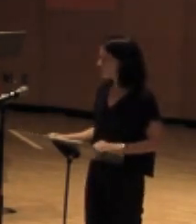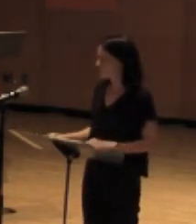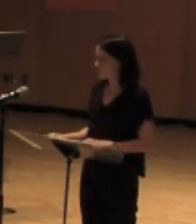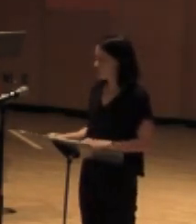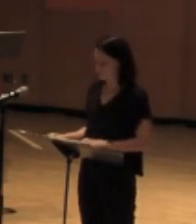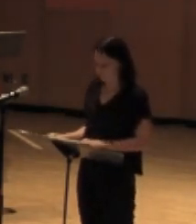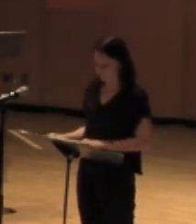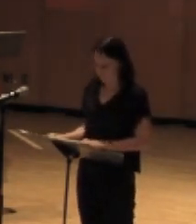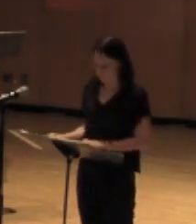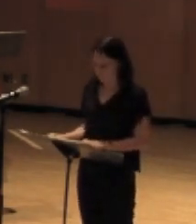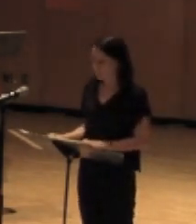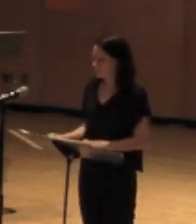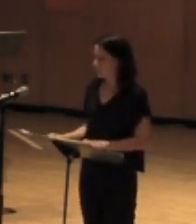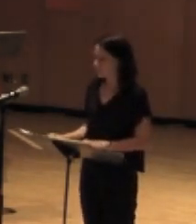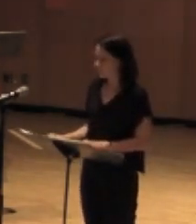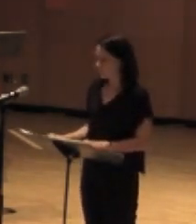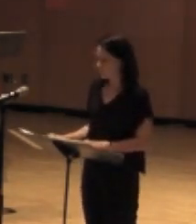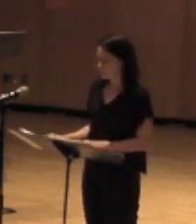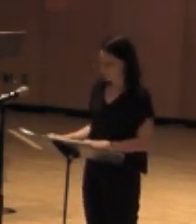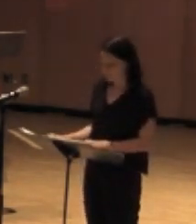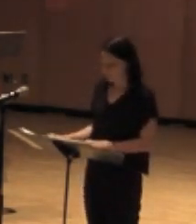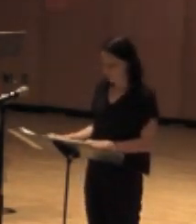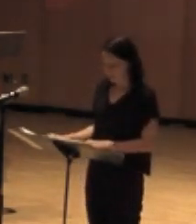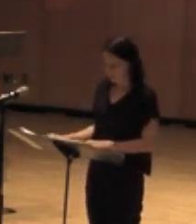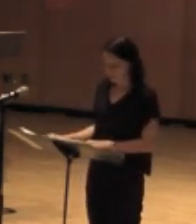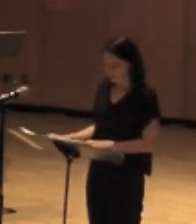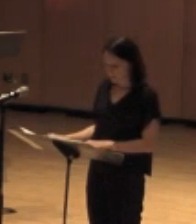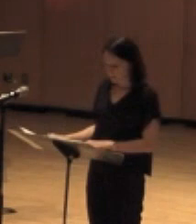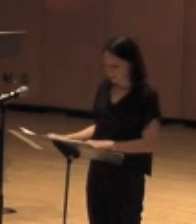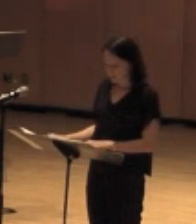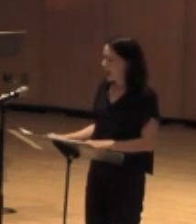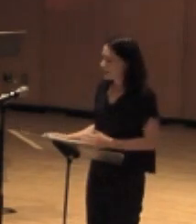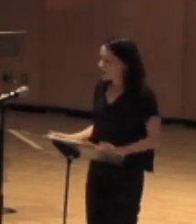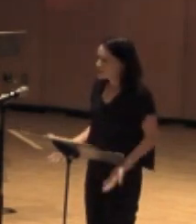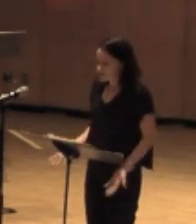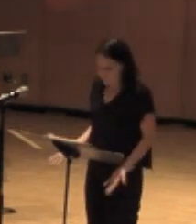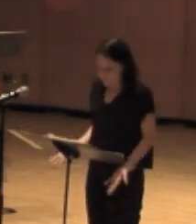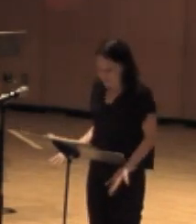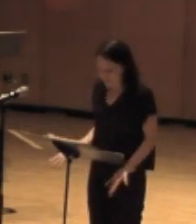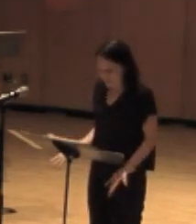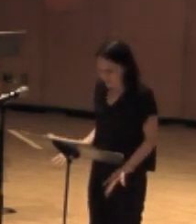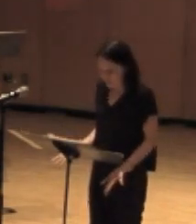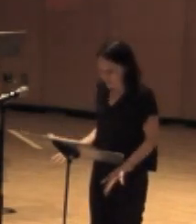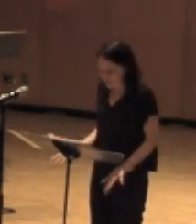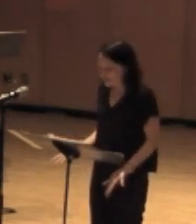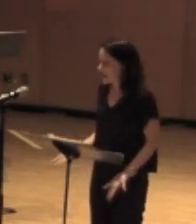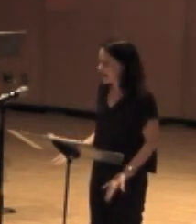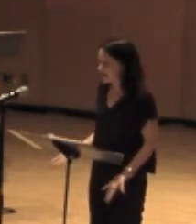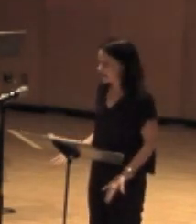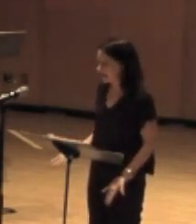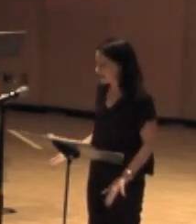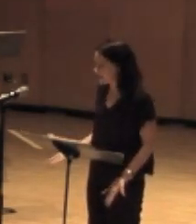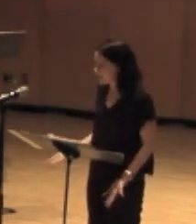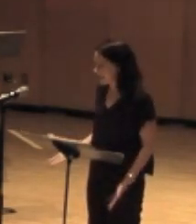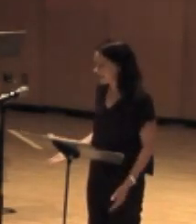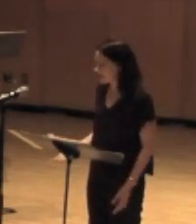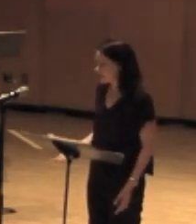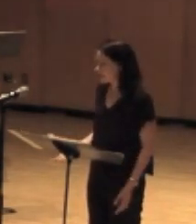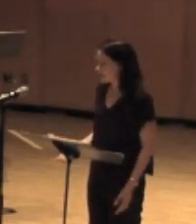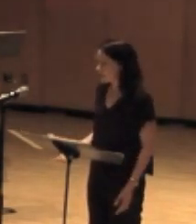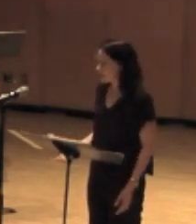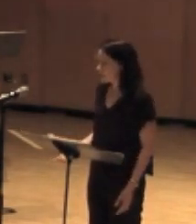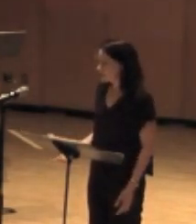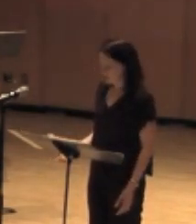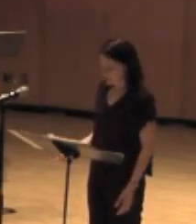maybe I should go to bed no don't go stay here be here with me I can't just be here you're not saying anything